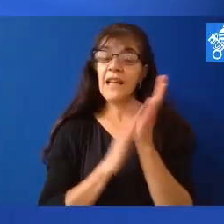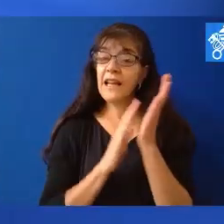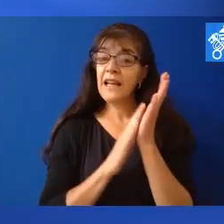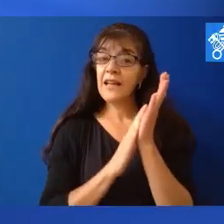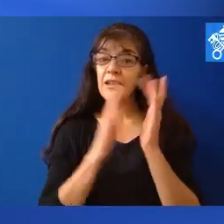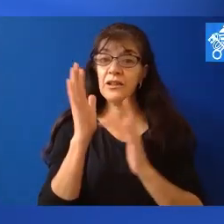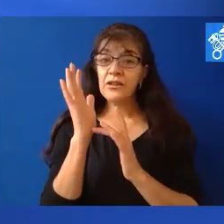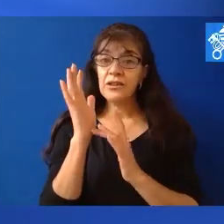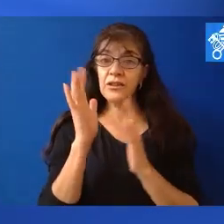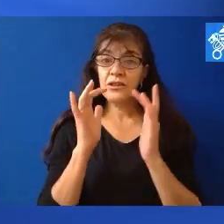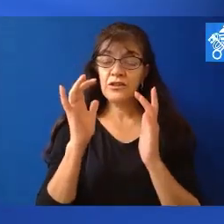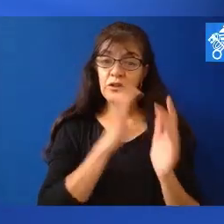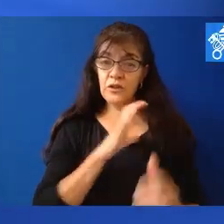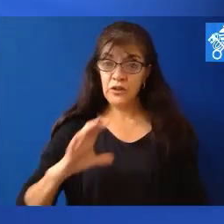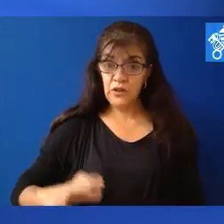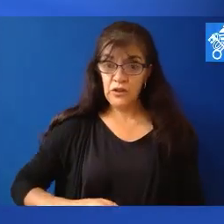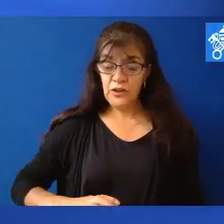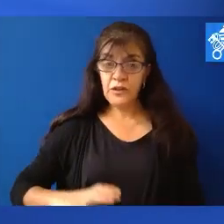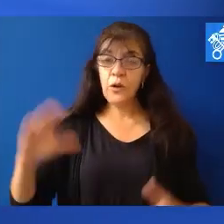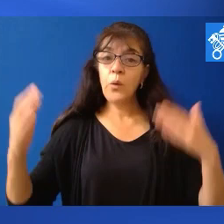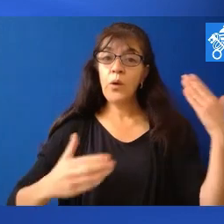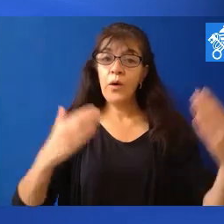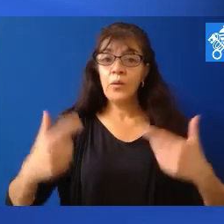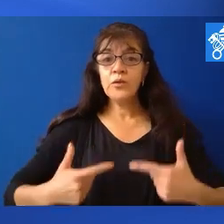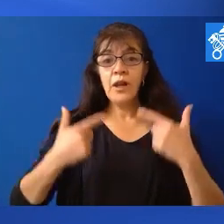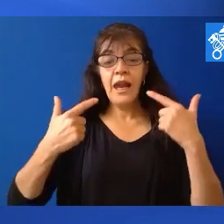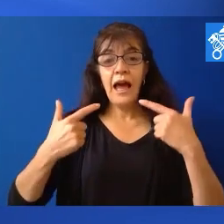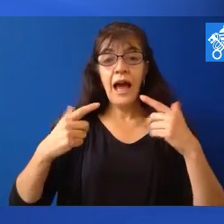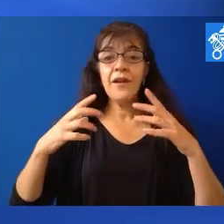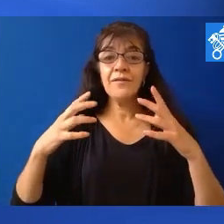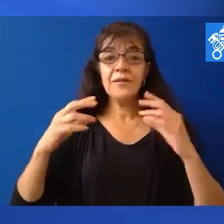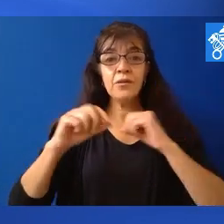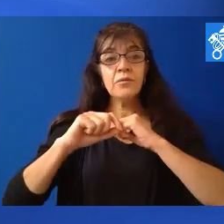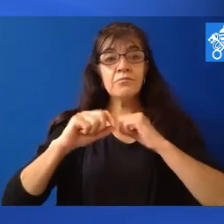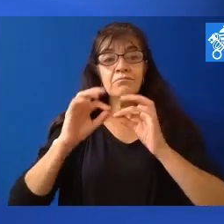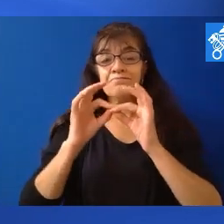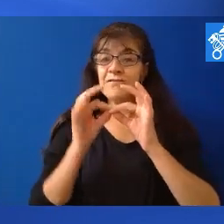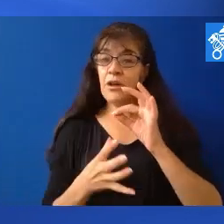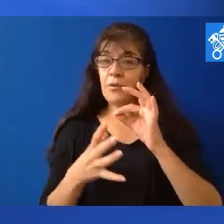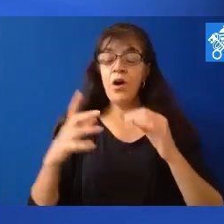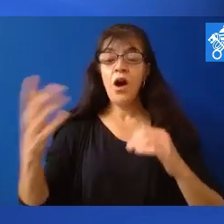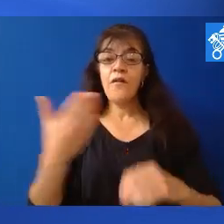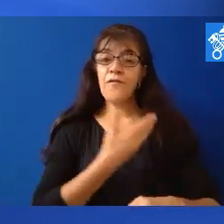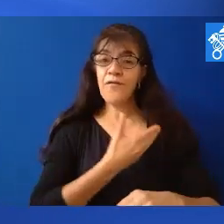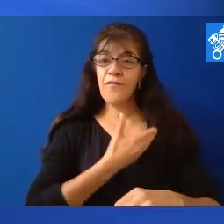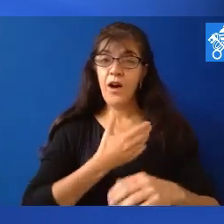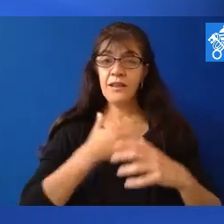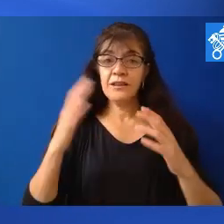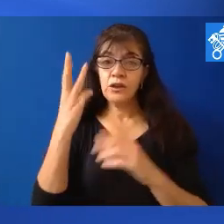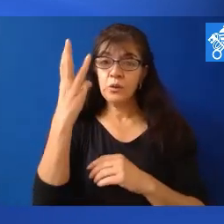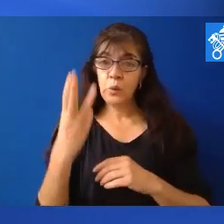Lauded to Jesus Christus, praise be Jesus Christ. Welcome to the live broadcast of the Holy Father, Pope